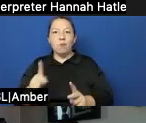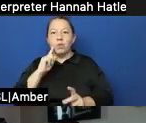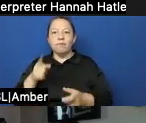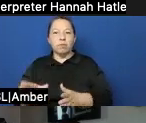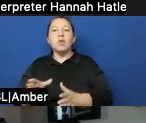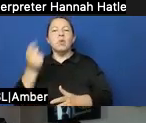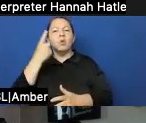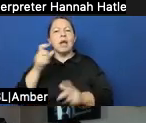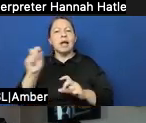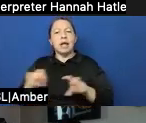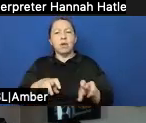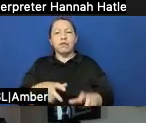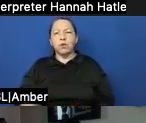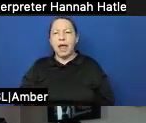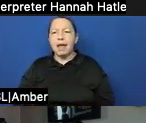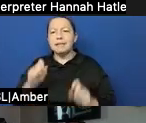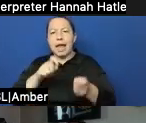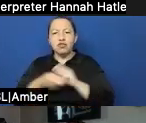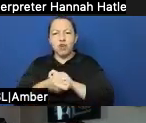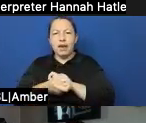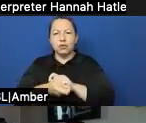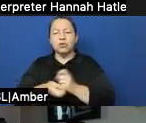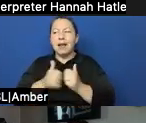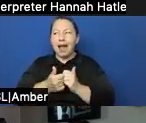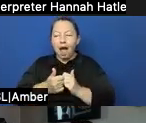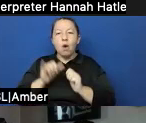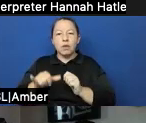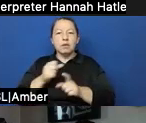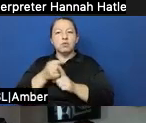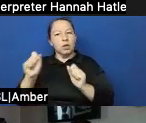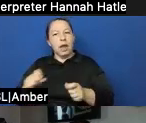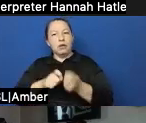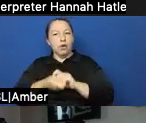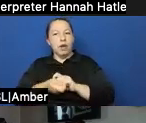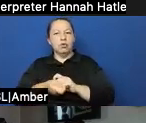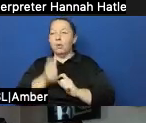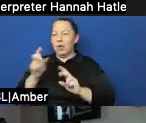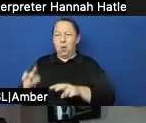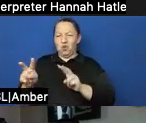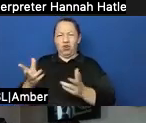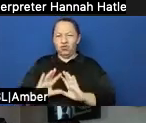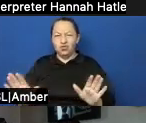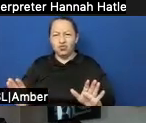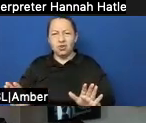transfer and how things can change that way. We don't judge them forever